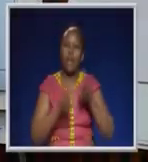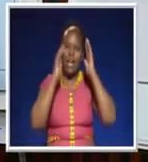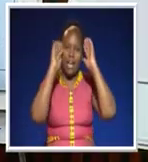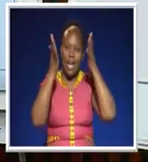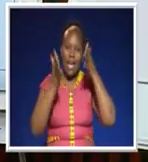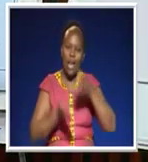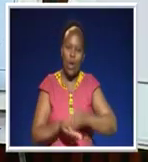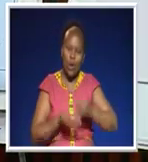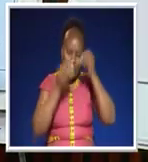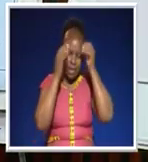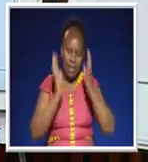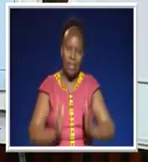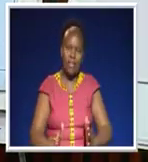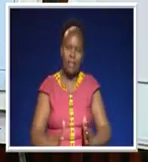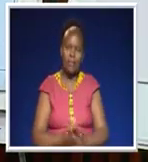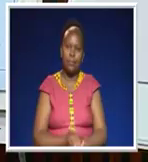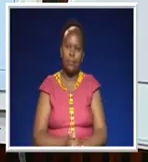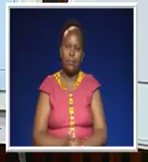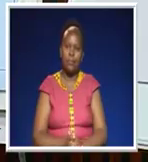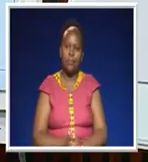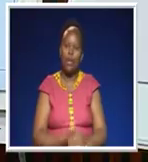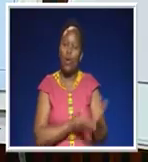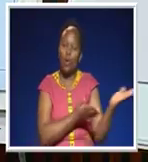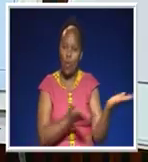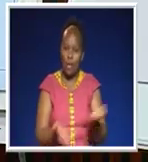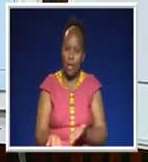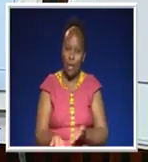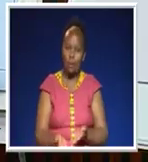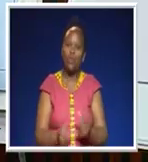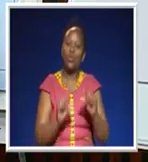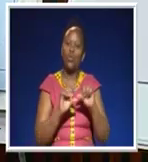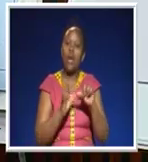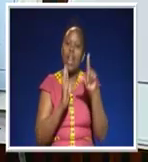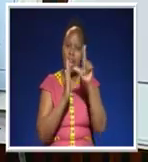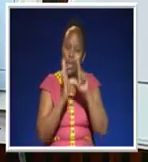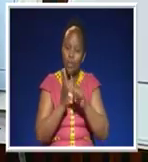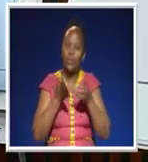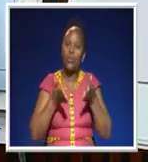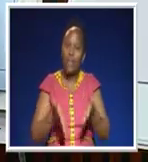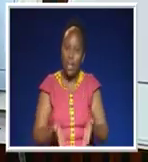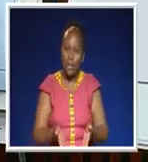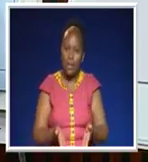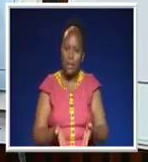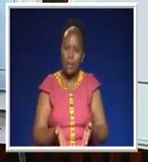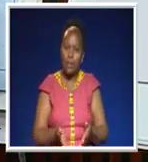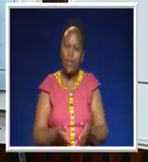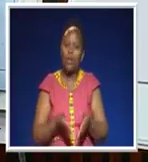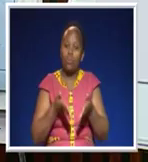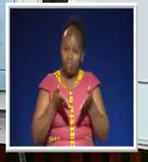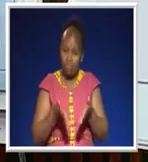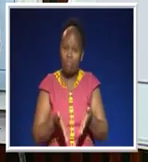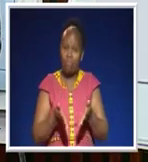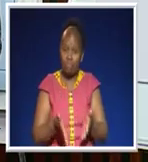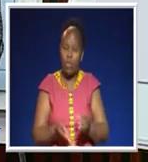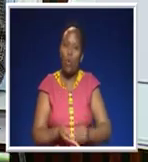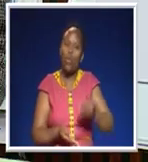Hello, my dear viewer. Welcome to our lesson for today. Today, we